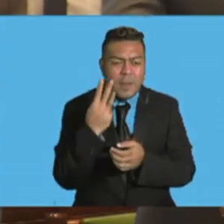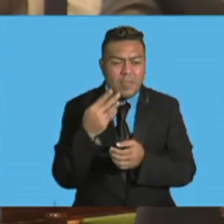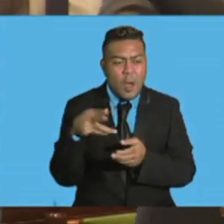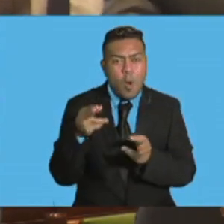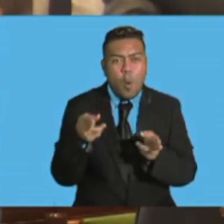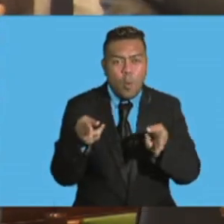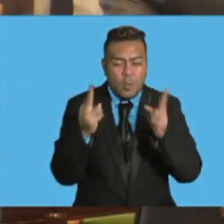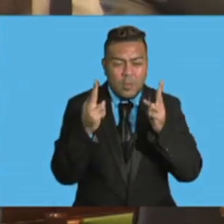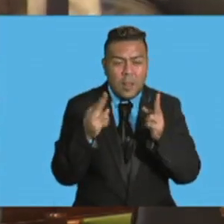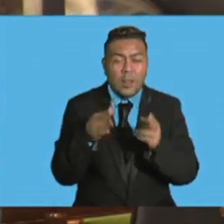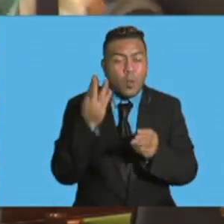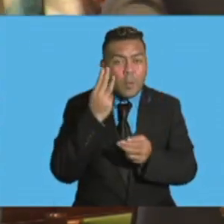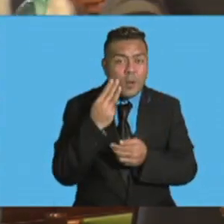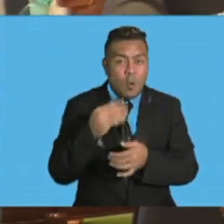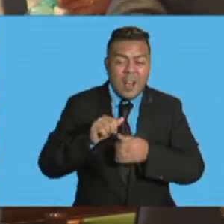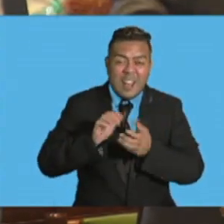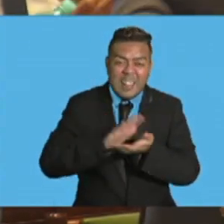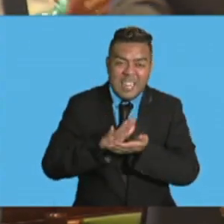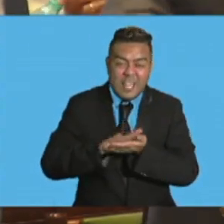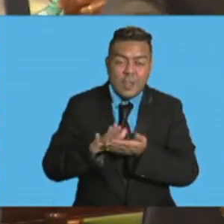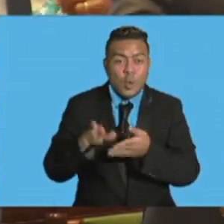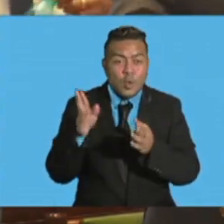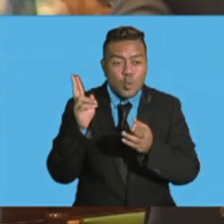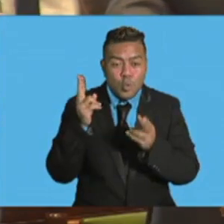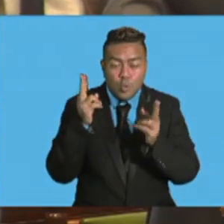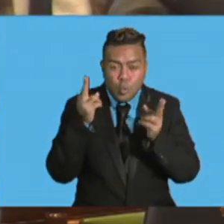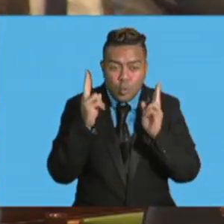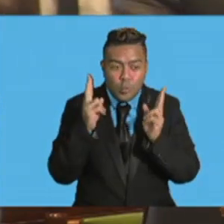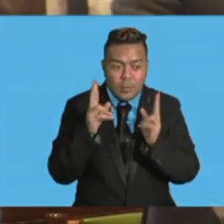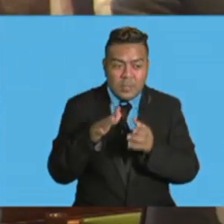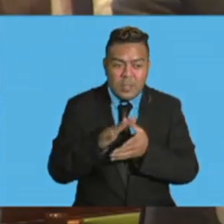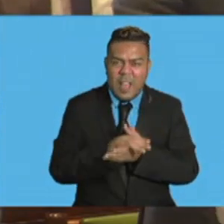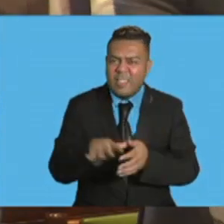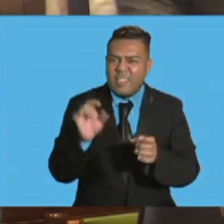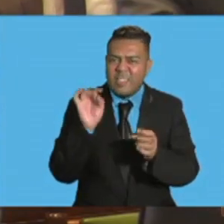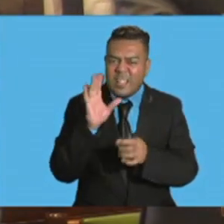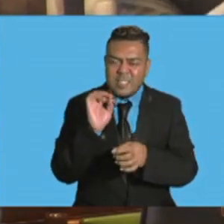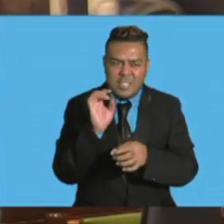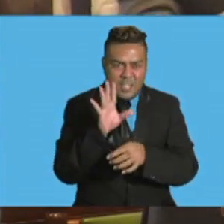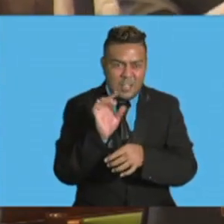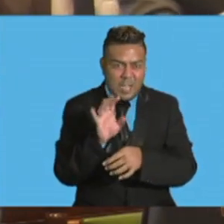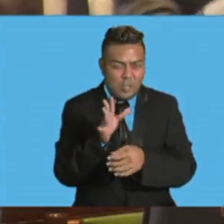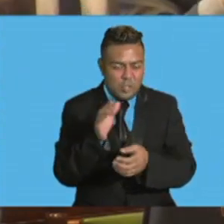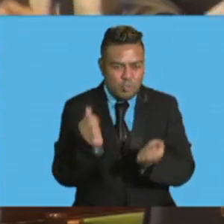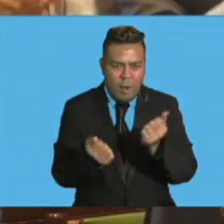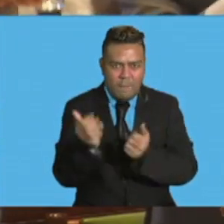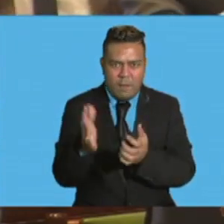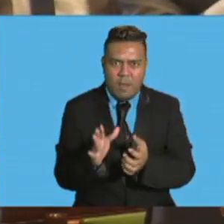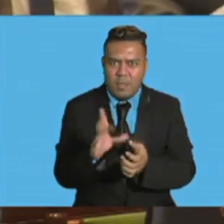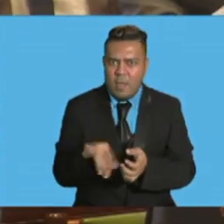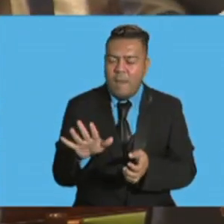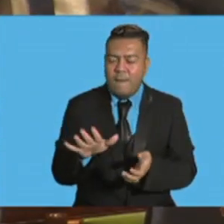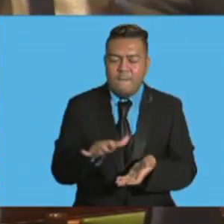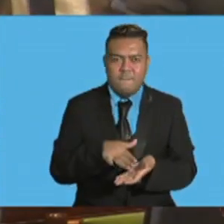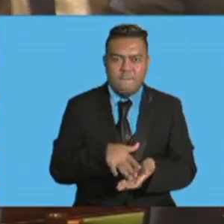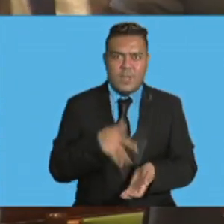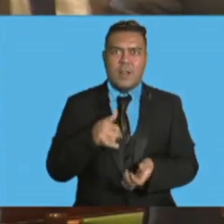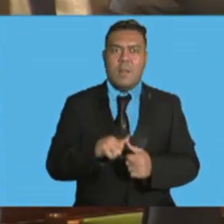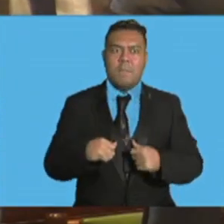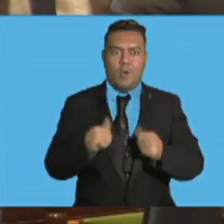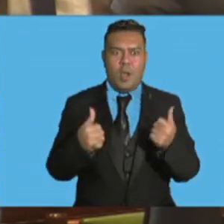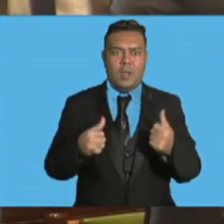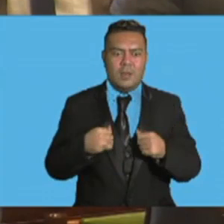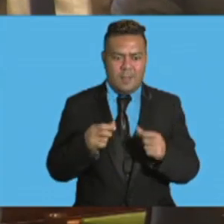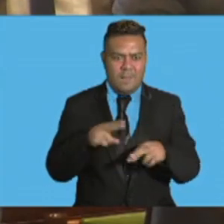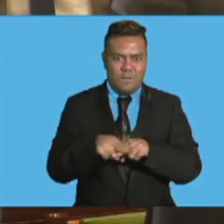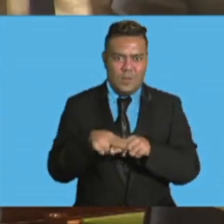the ladies who were cleaning the rooms, the porters, the gardeners, the taxi drivers. They all felt an immense sense of pride that